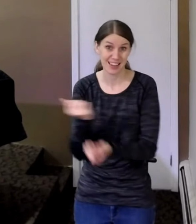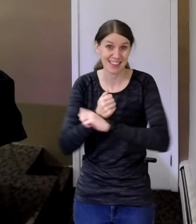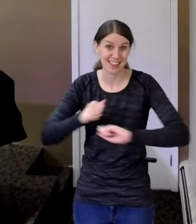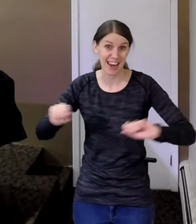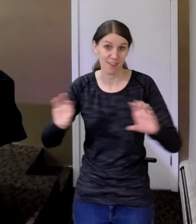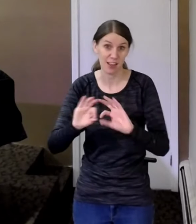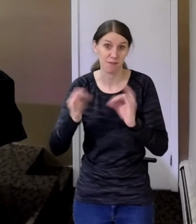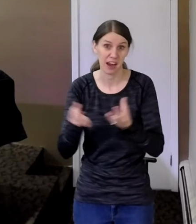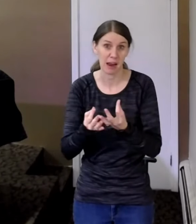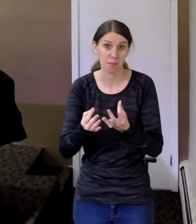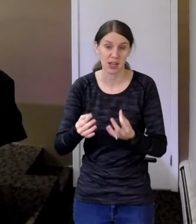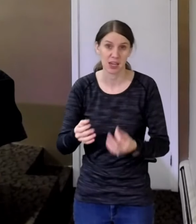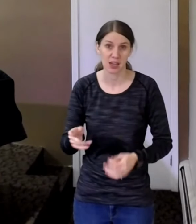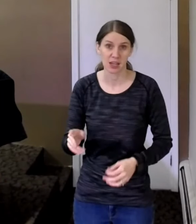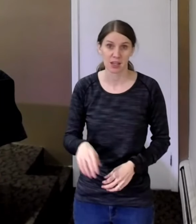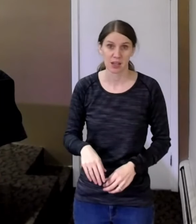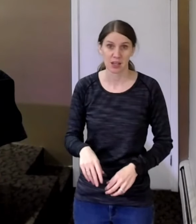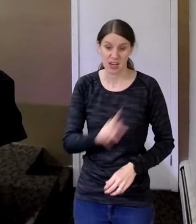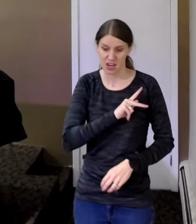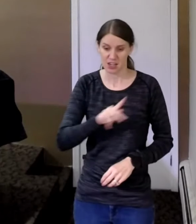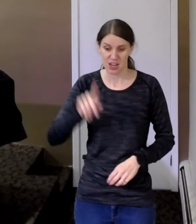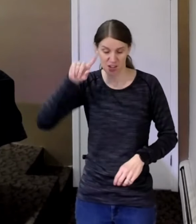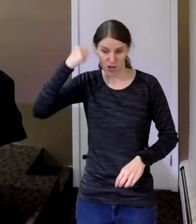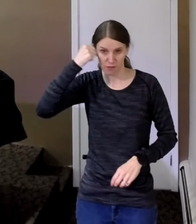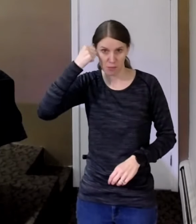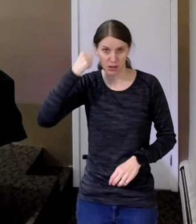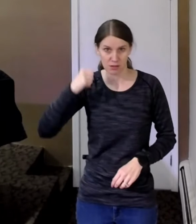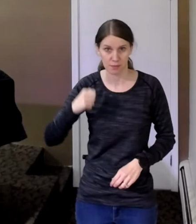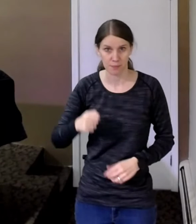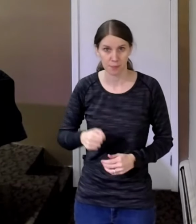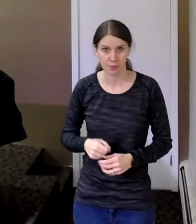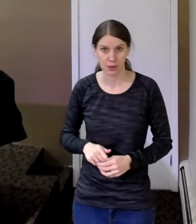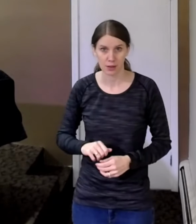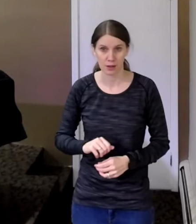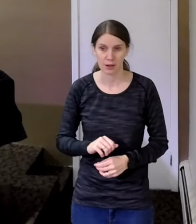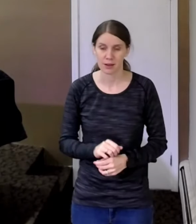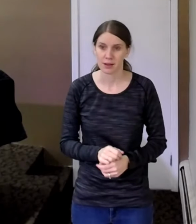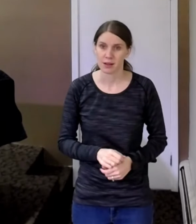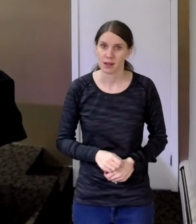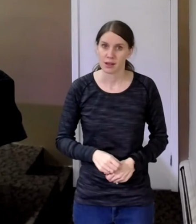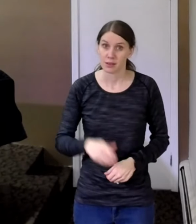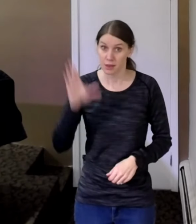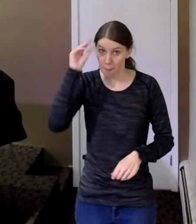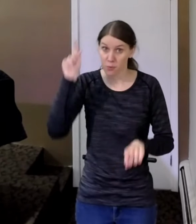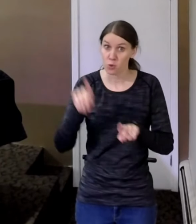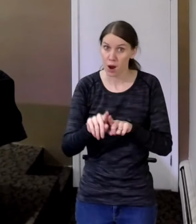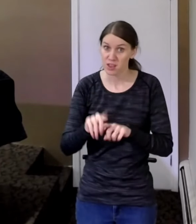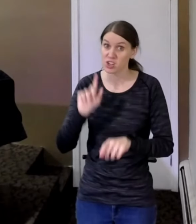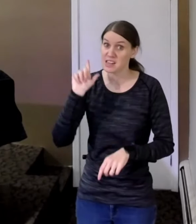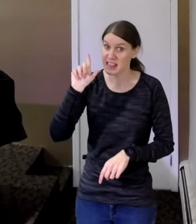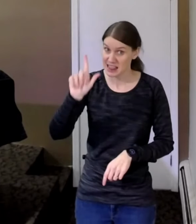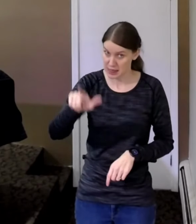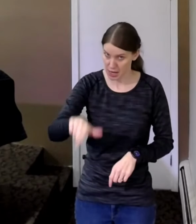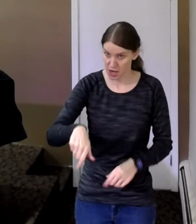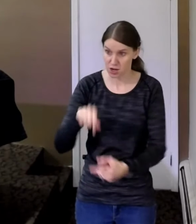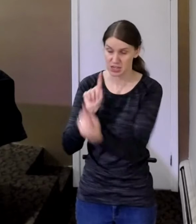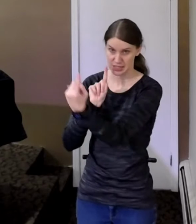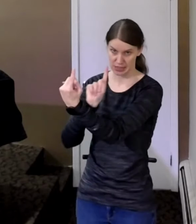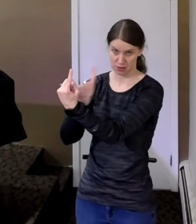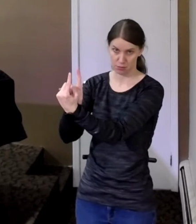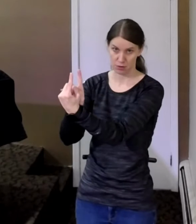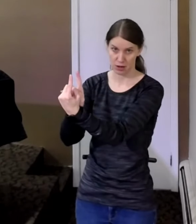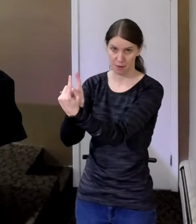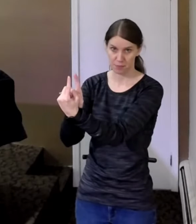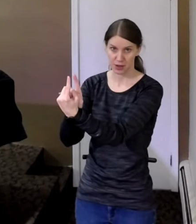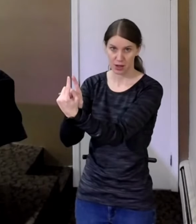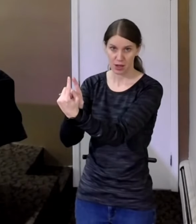Raises him up to a position of power. Then years later, they come face to face with him. And they are still bearing